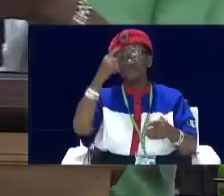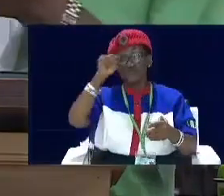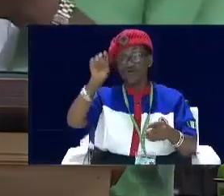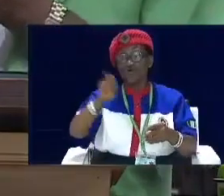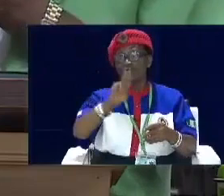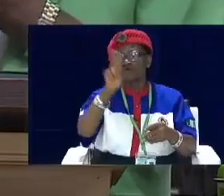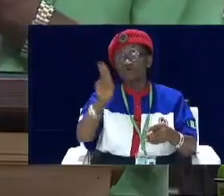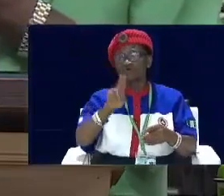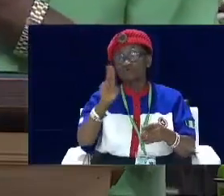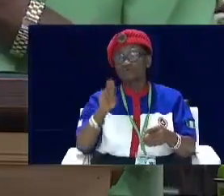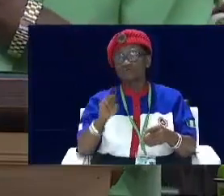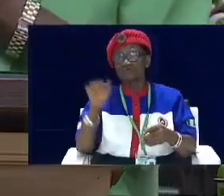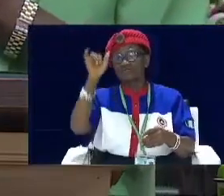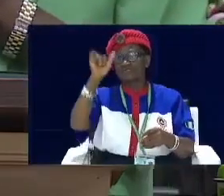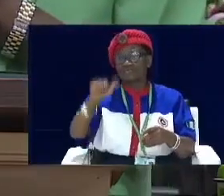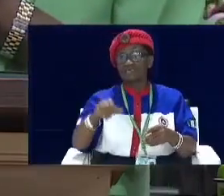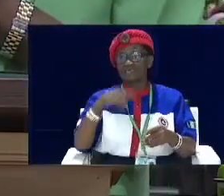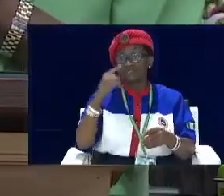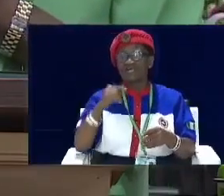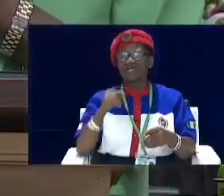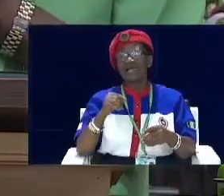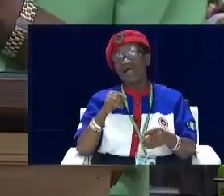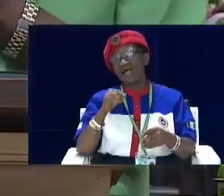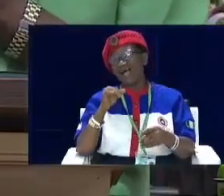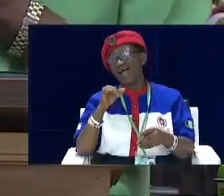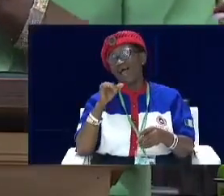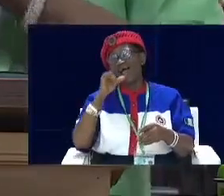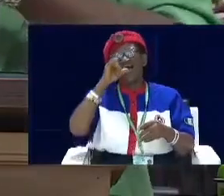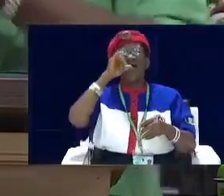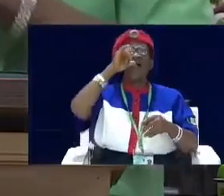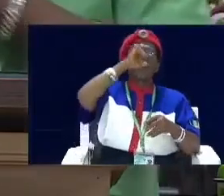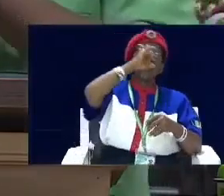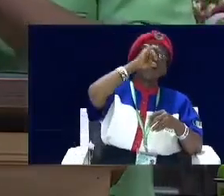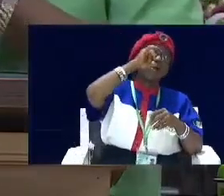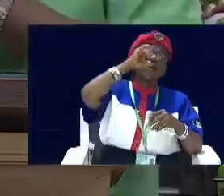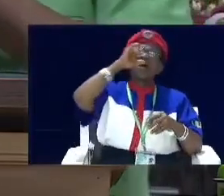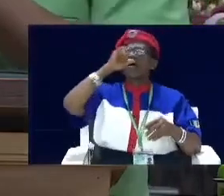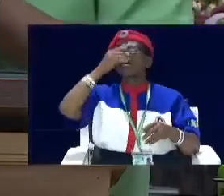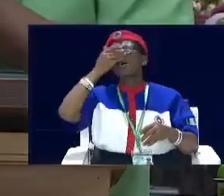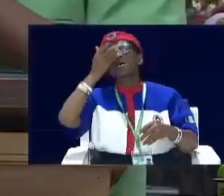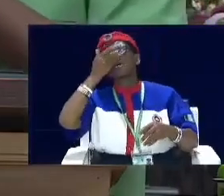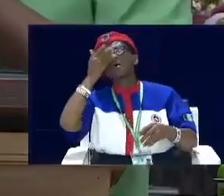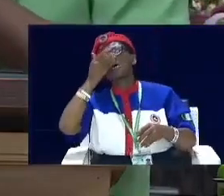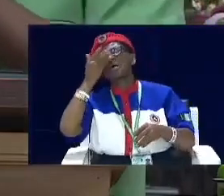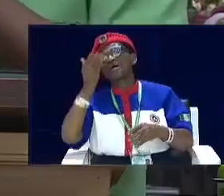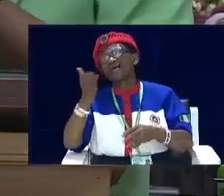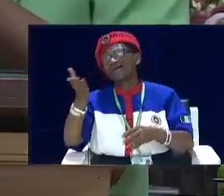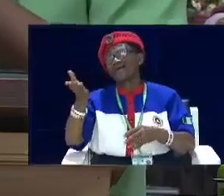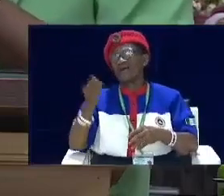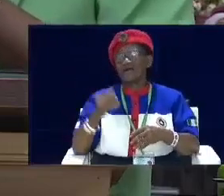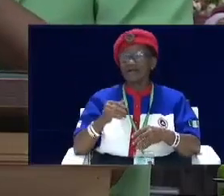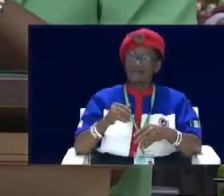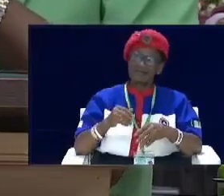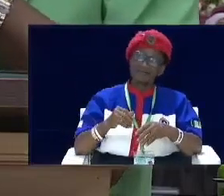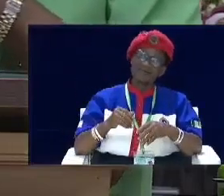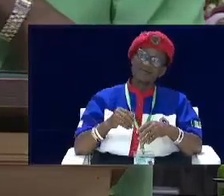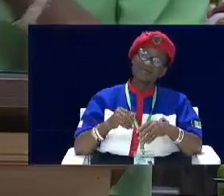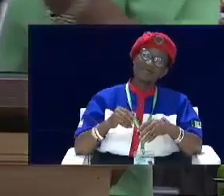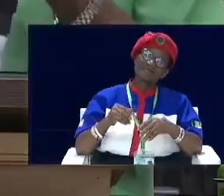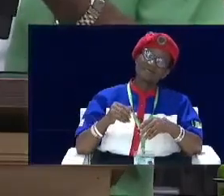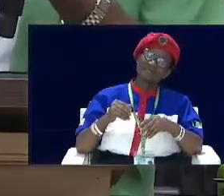alcohol. Wọ́n ní ṣùgbọ́n ògógóró mọ̀rún lẹ́lẹ̀ ń bẹ. I said, another name for alcohol